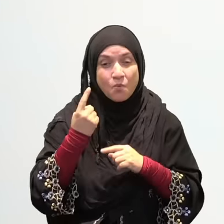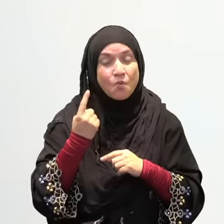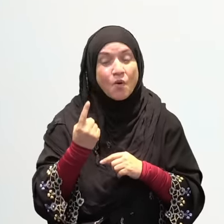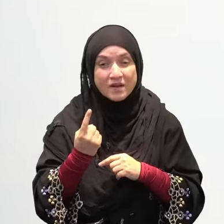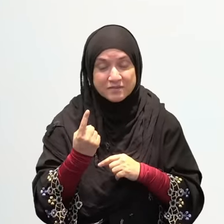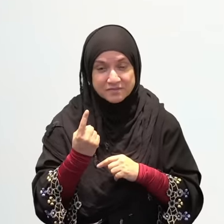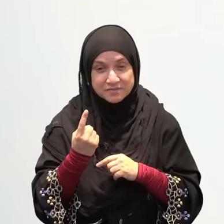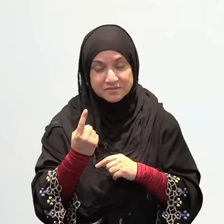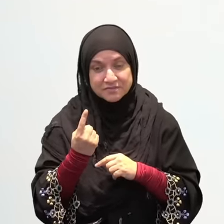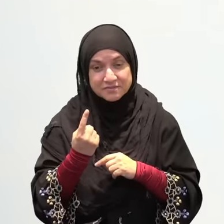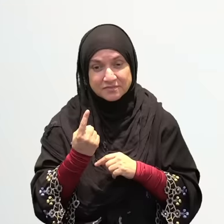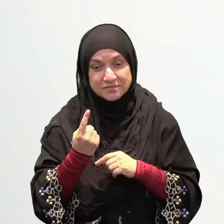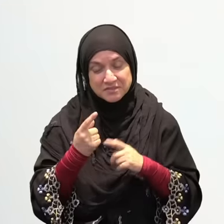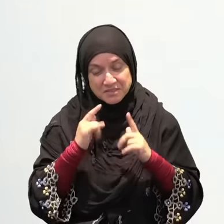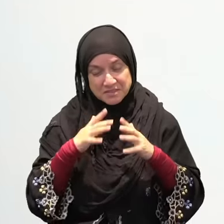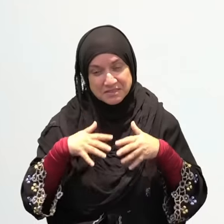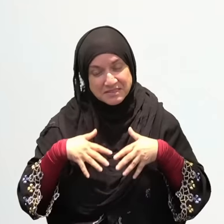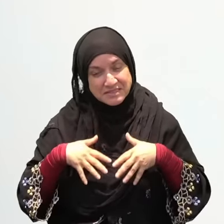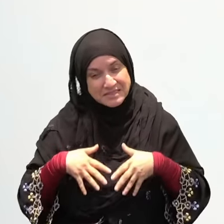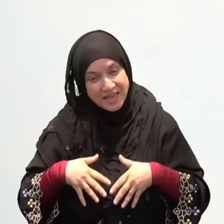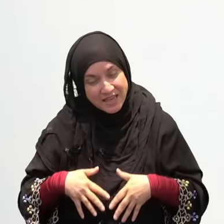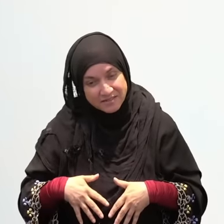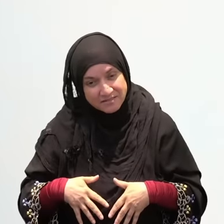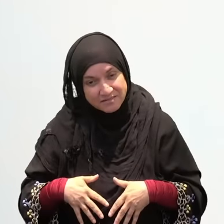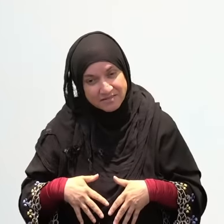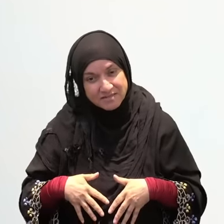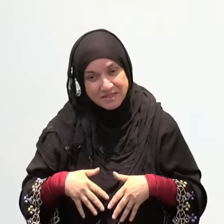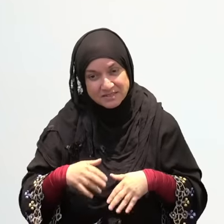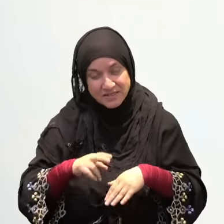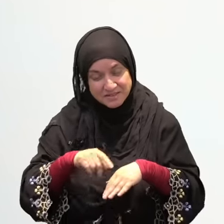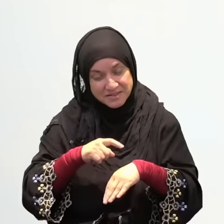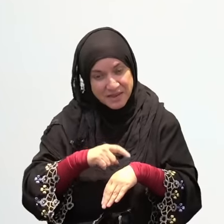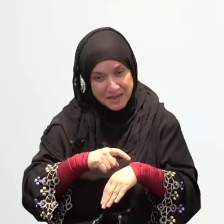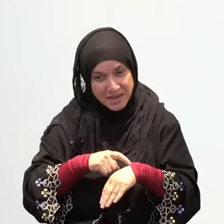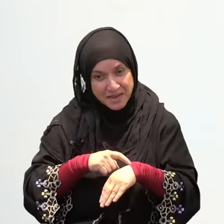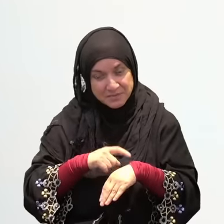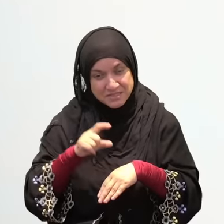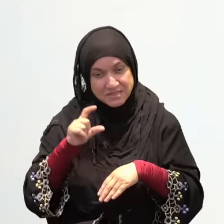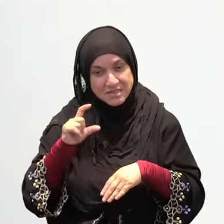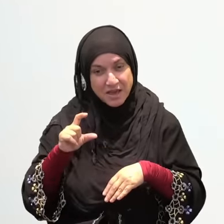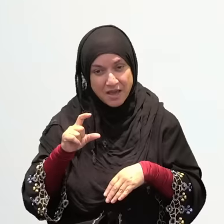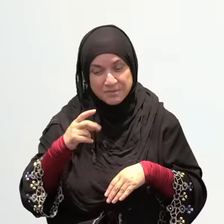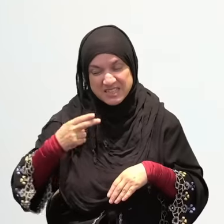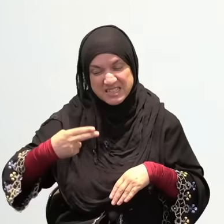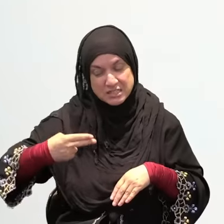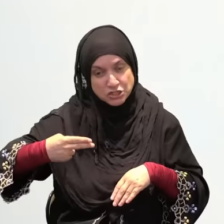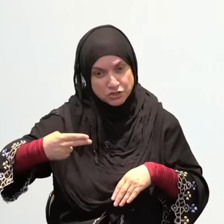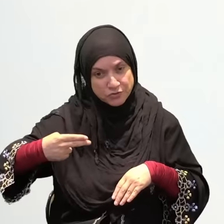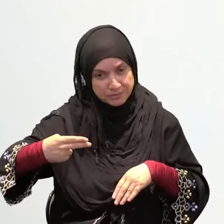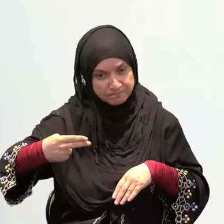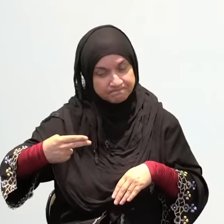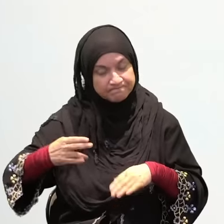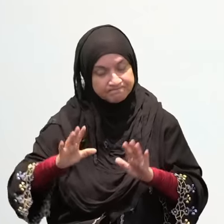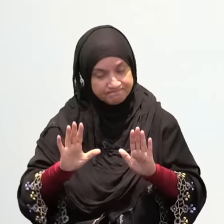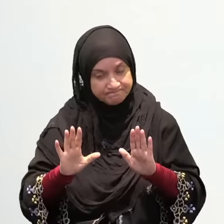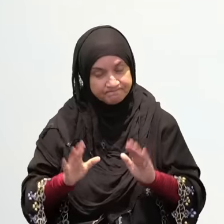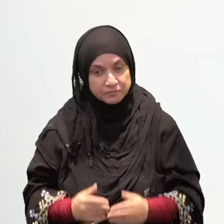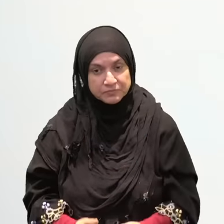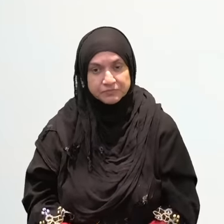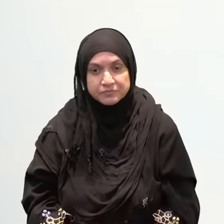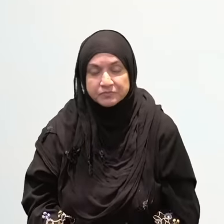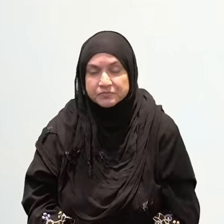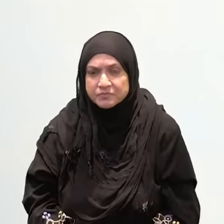Islamic history. Obviously, you know, we are constantly seeing the news events unfold in front of